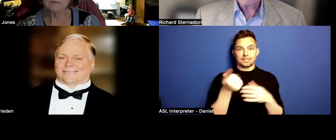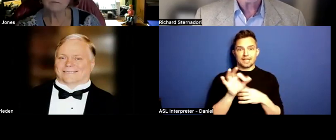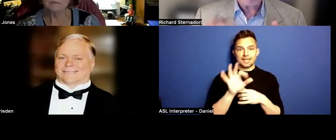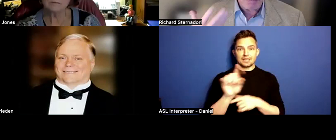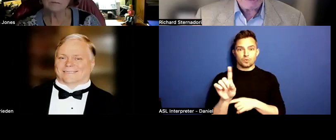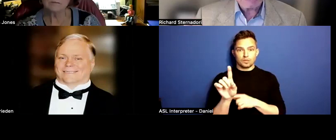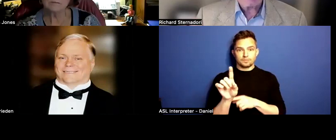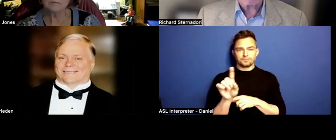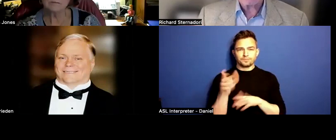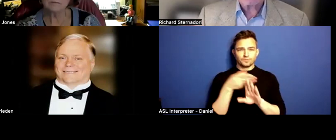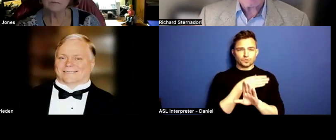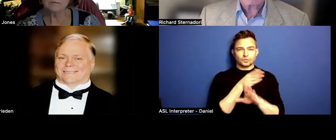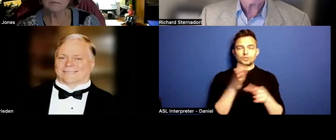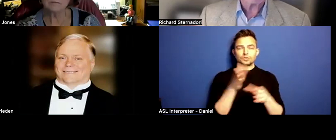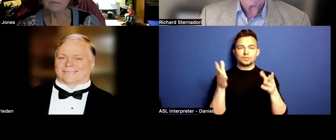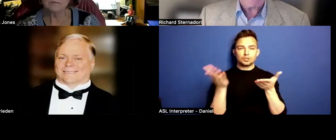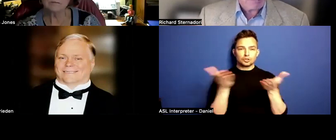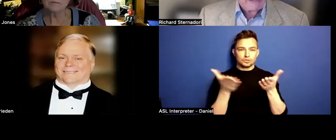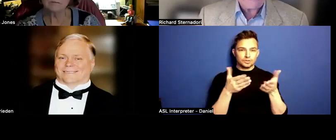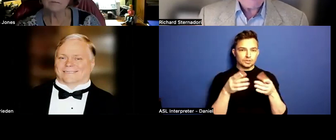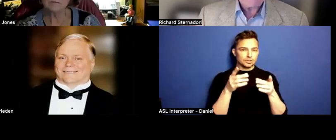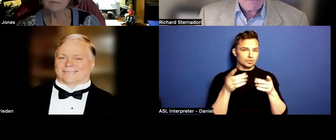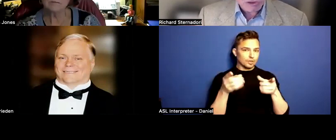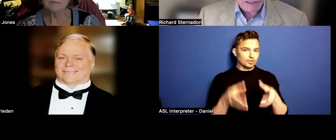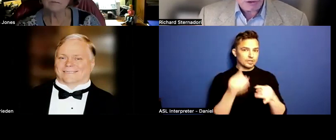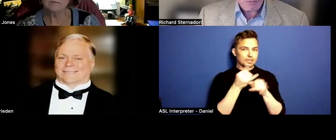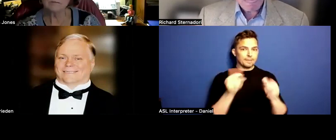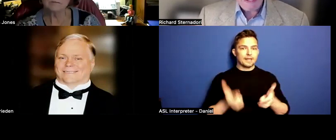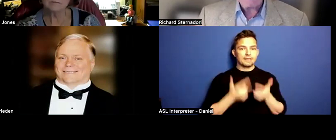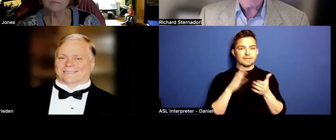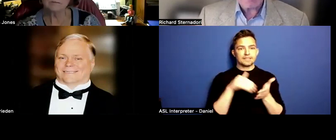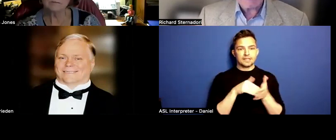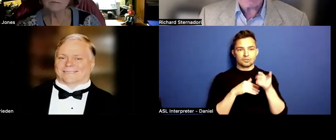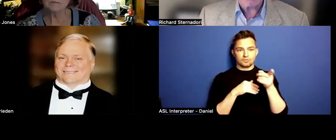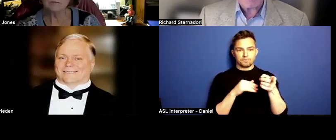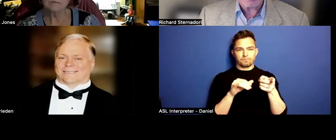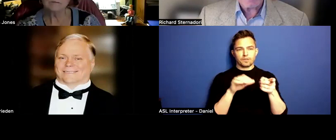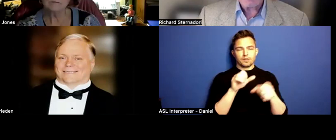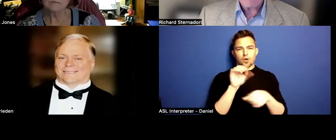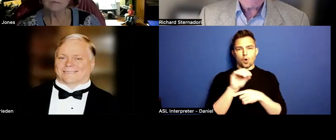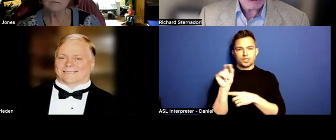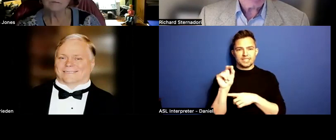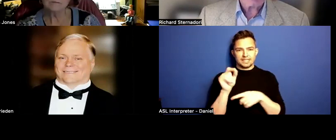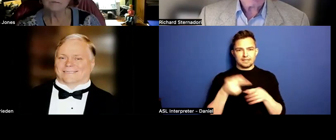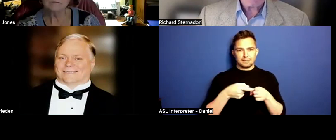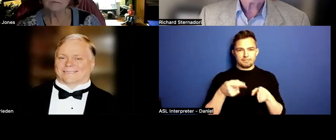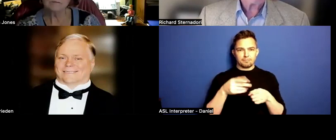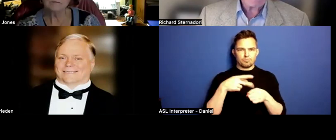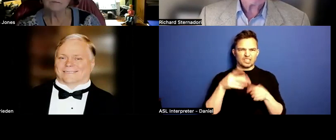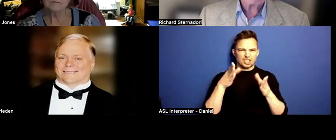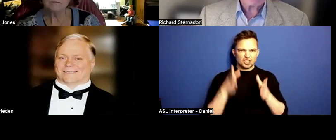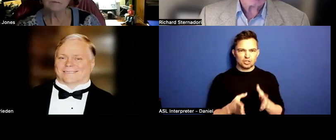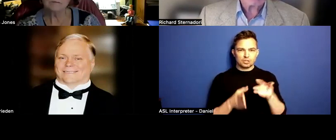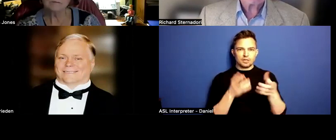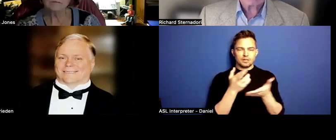1991, and formerly she served as director of an independent living center and an occupational therapy practitioner at the